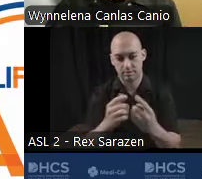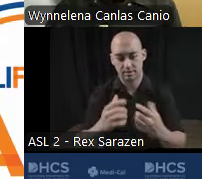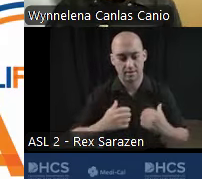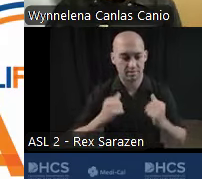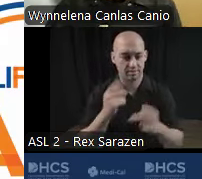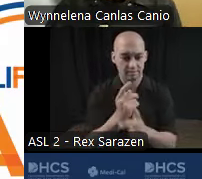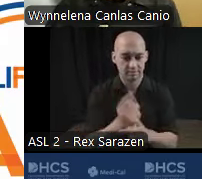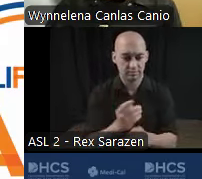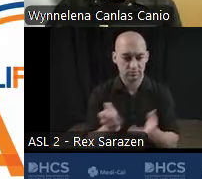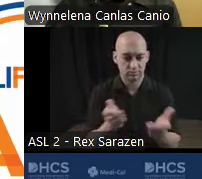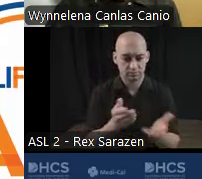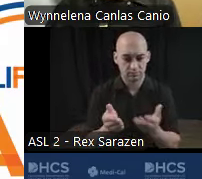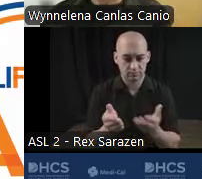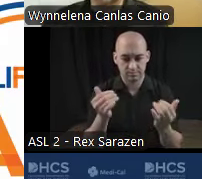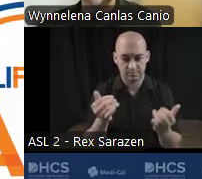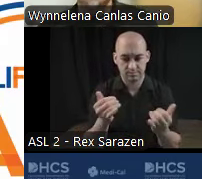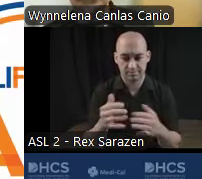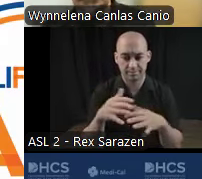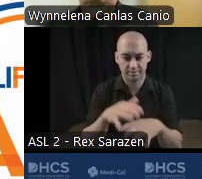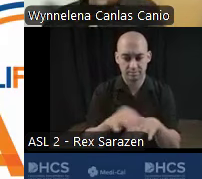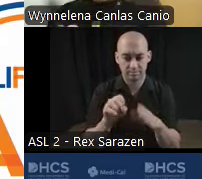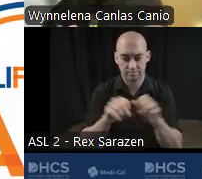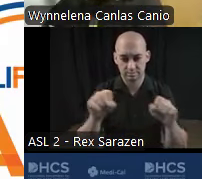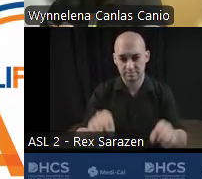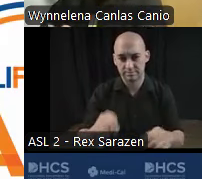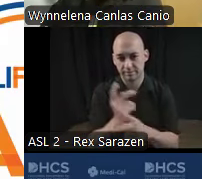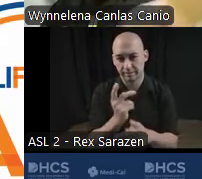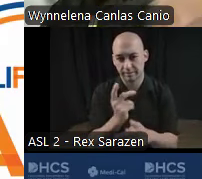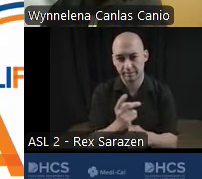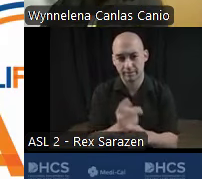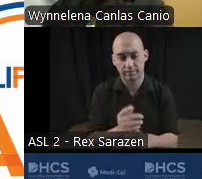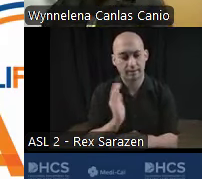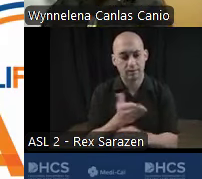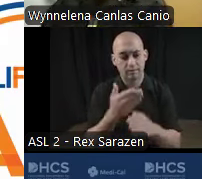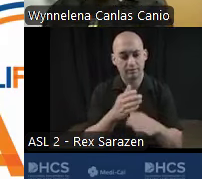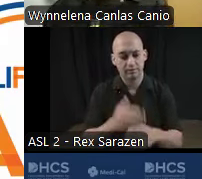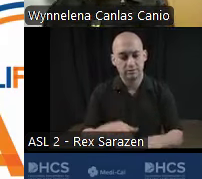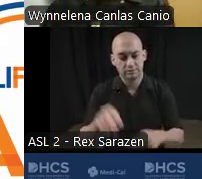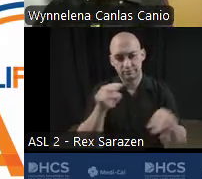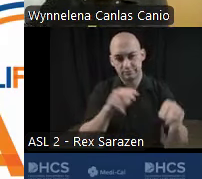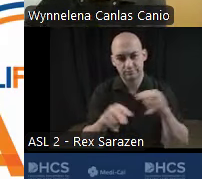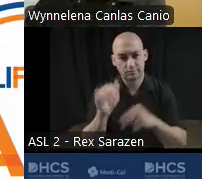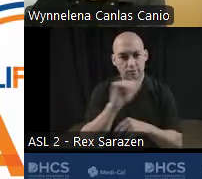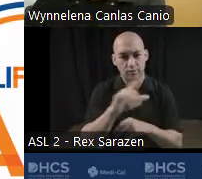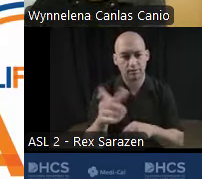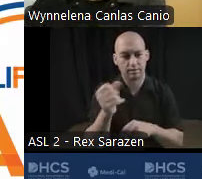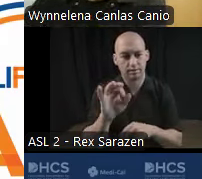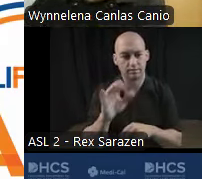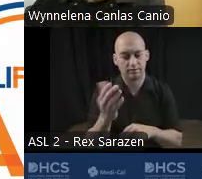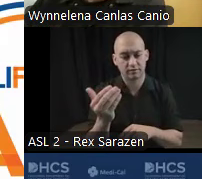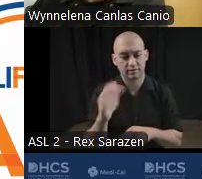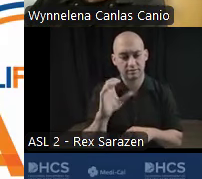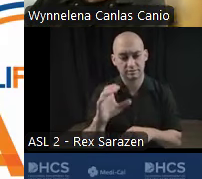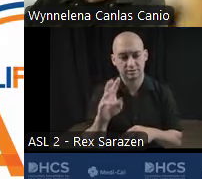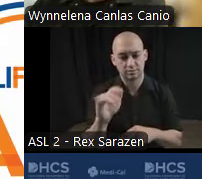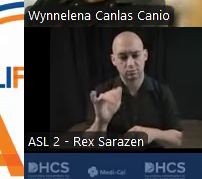the Acting Division Chief for Integrated Systems of Care Division. Our division oversees all 1915C waivers in the state,